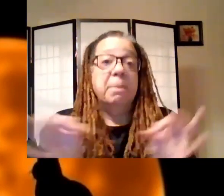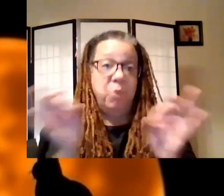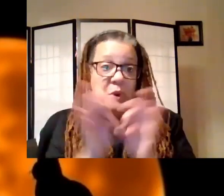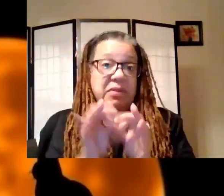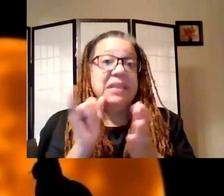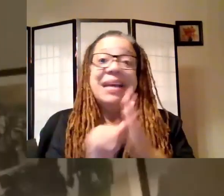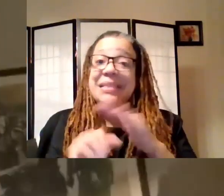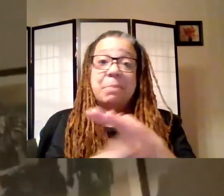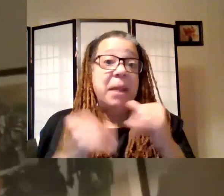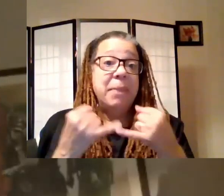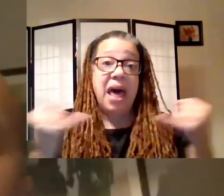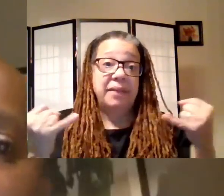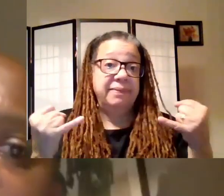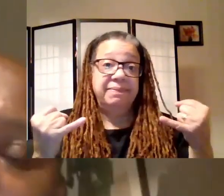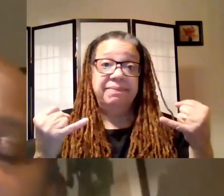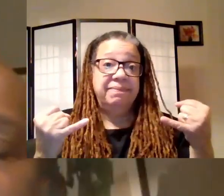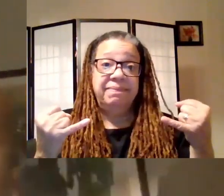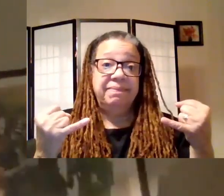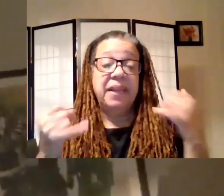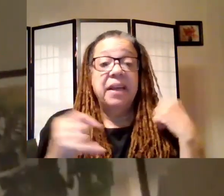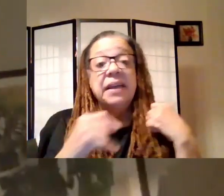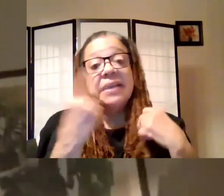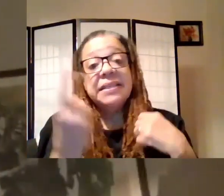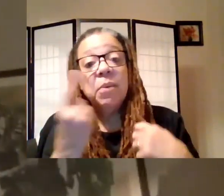to. And a follow-up question